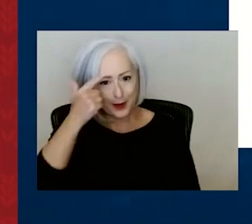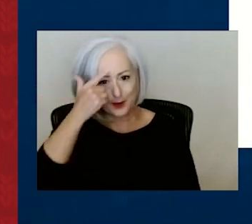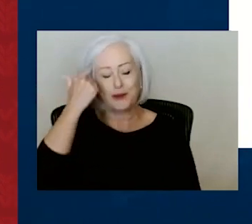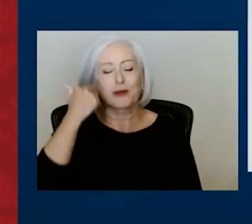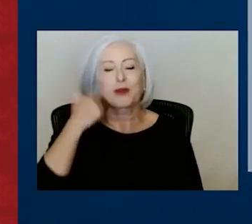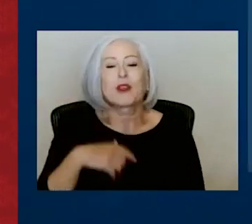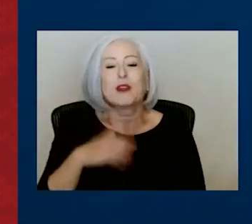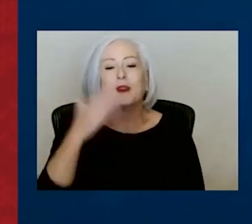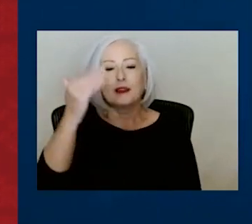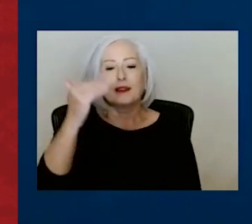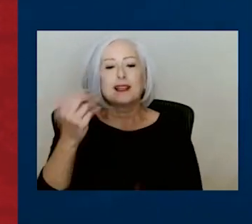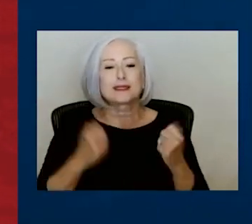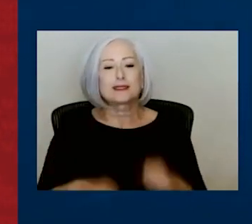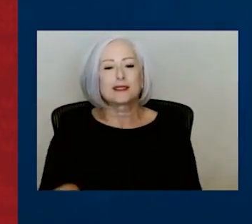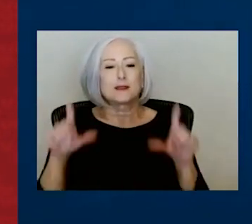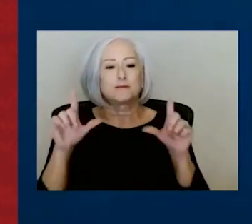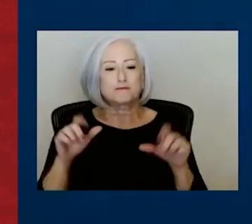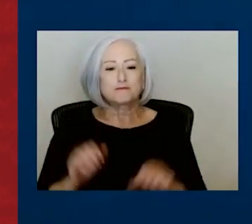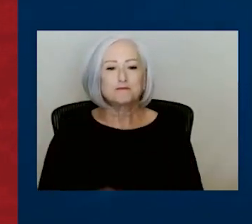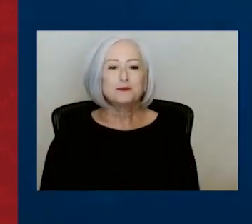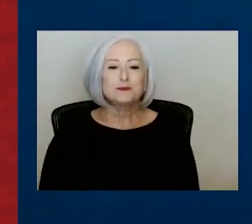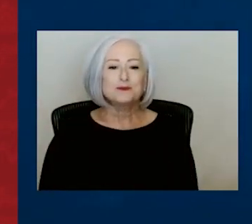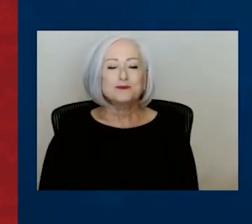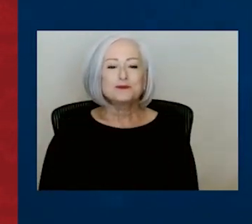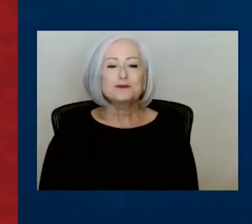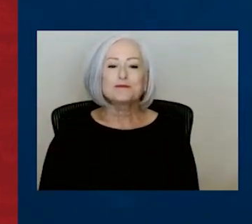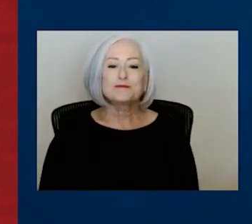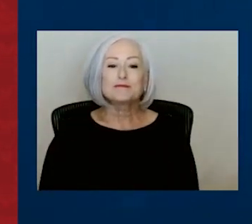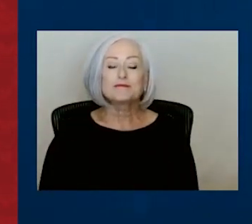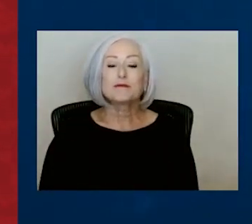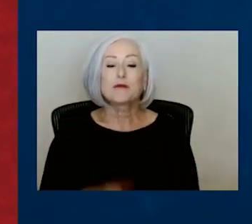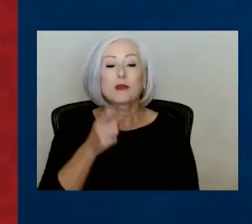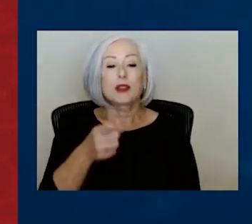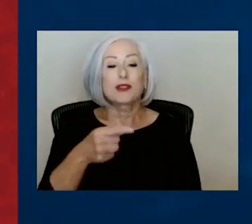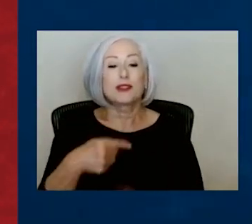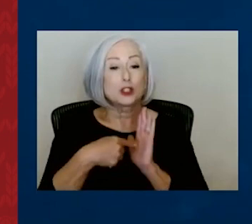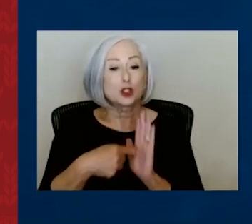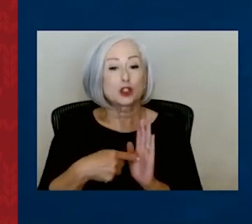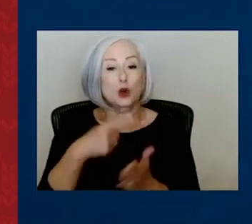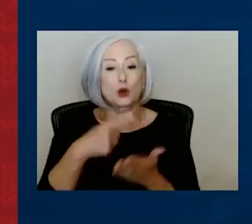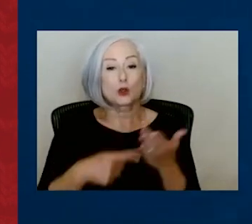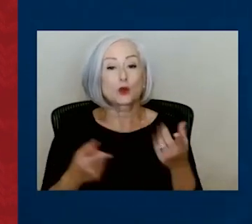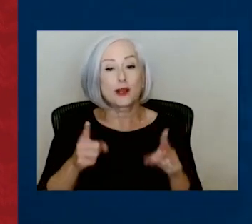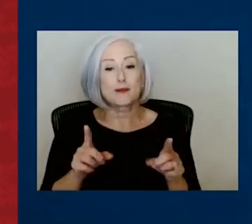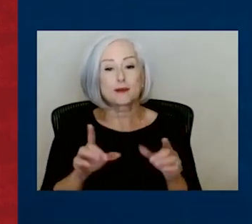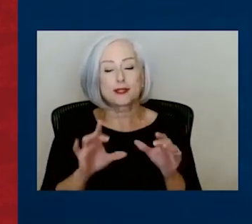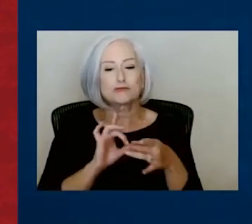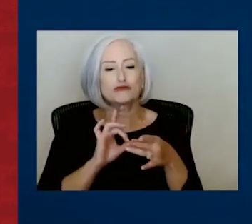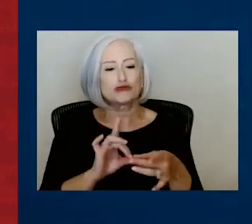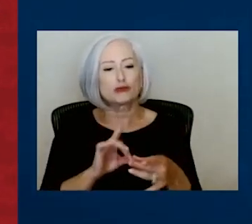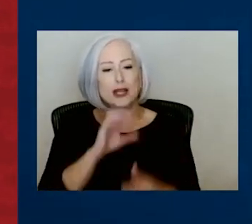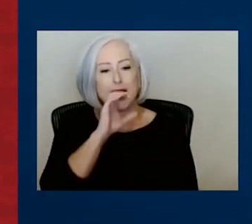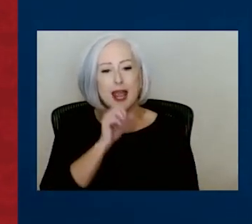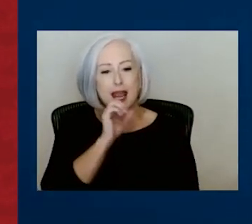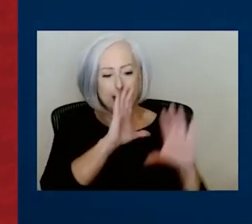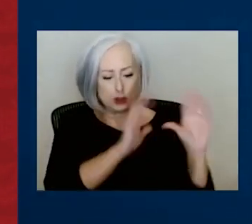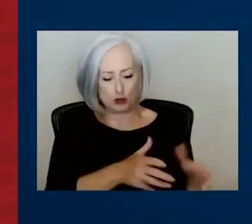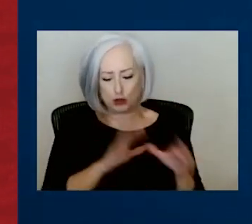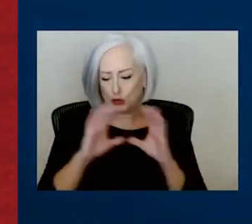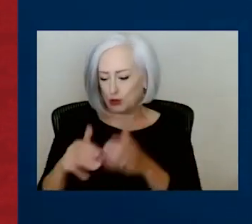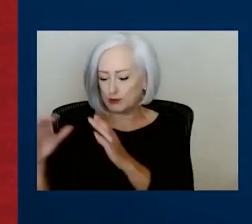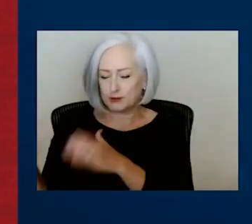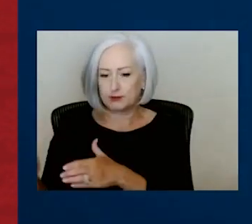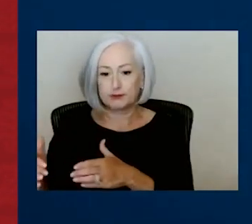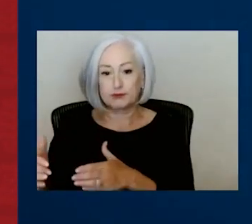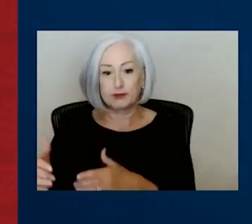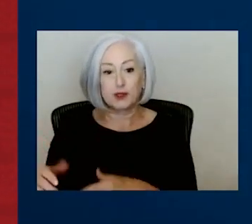slide. So this demonstrates what happens by age, and I think it's really important to note that those who are 65 and